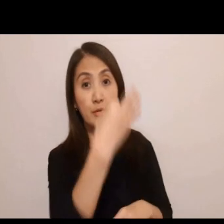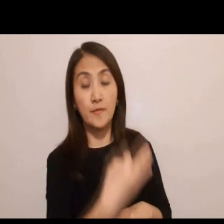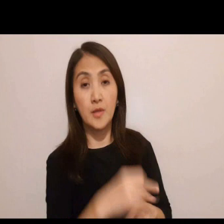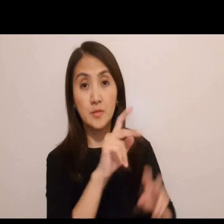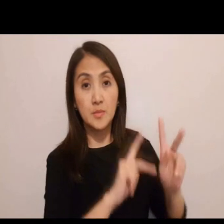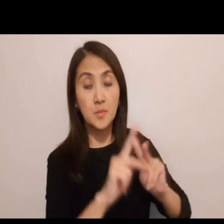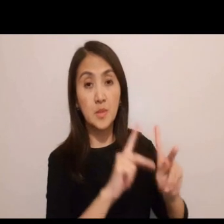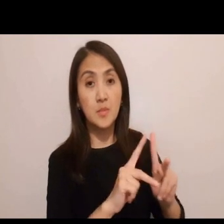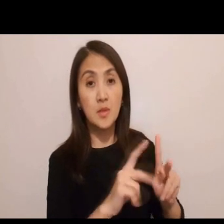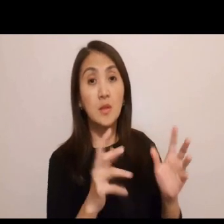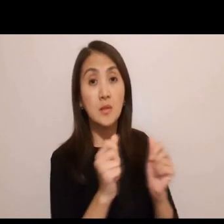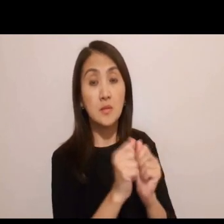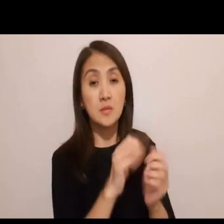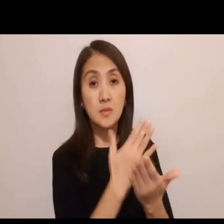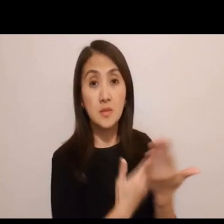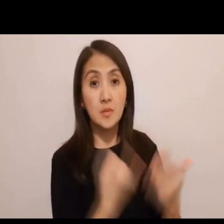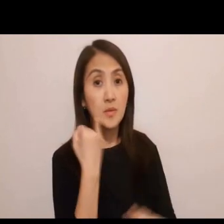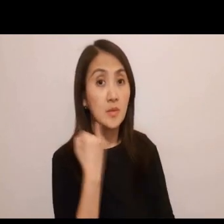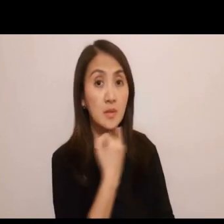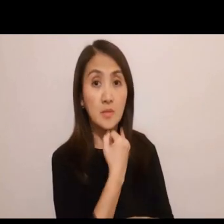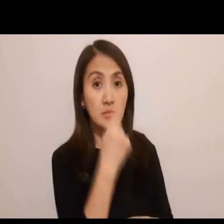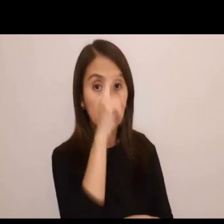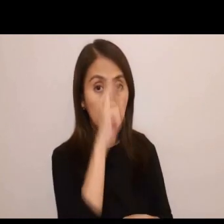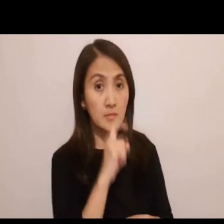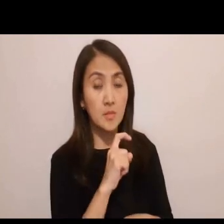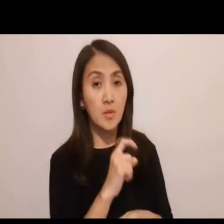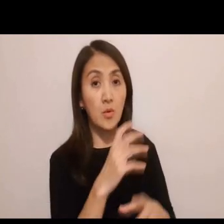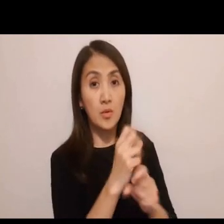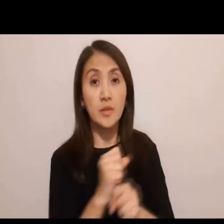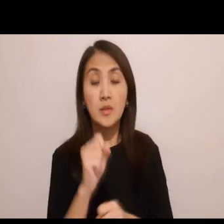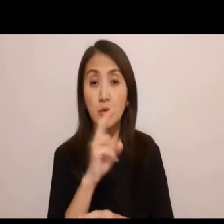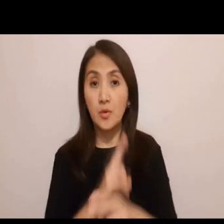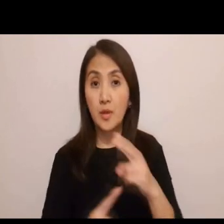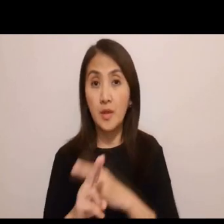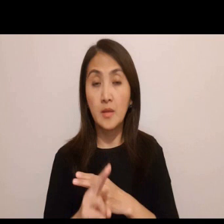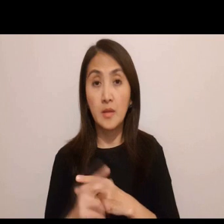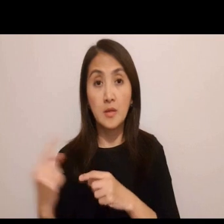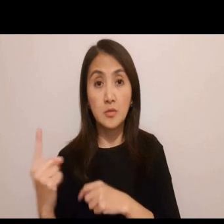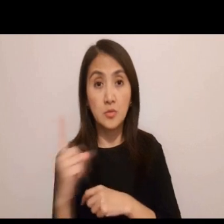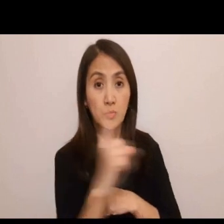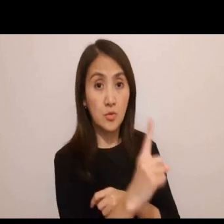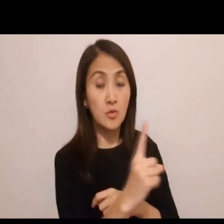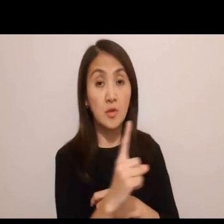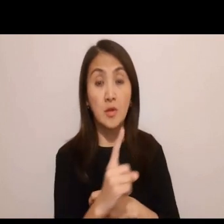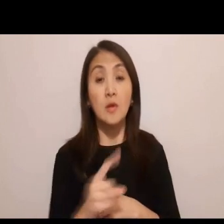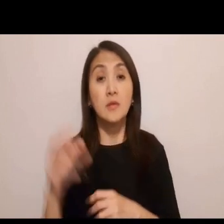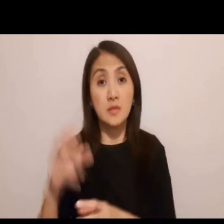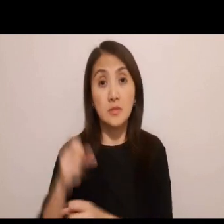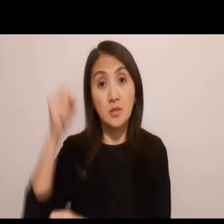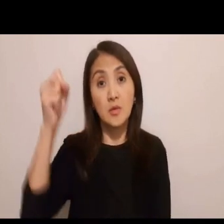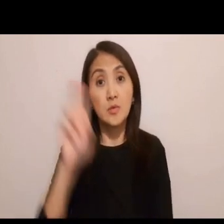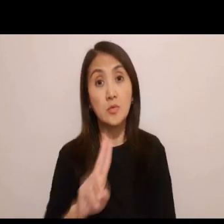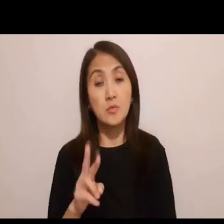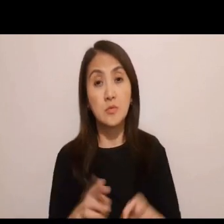in front of the people, along with some of the elders of Israel, holding in your hand, as you go, the staff